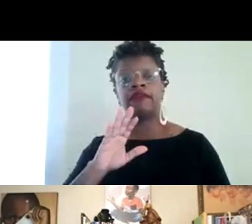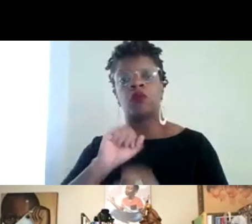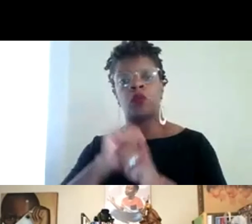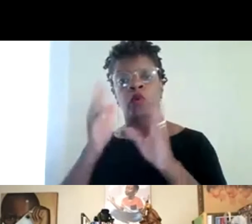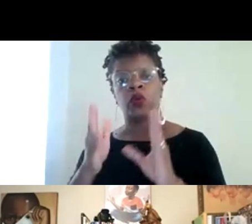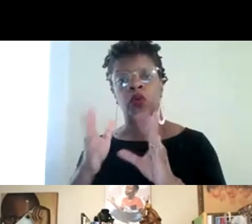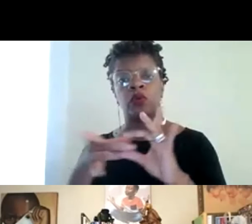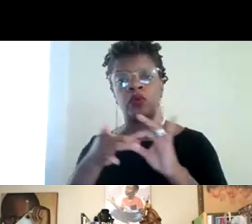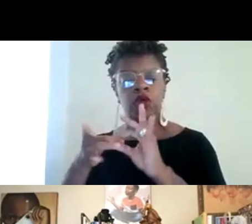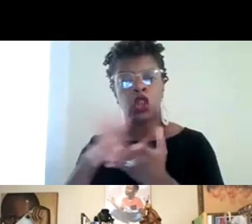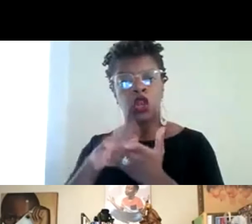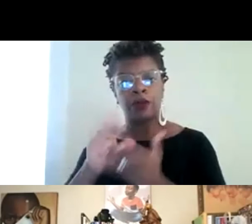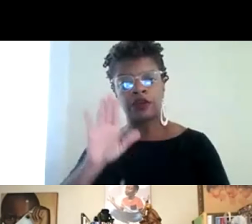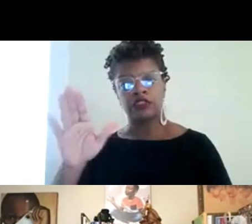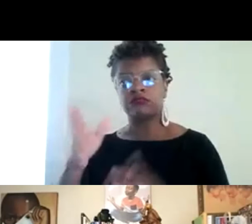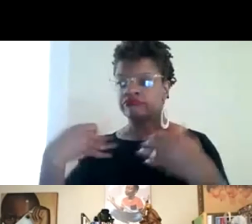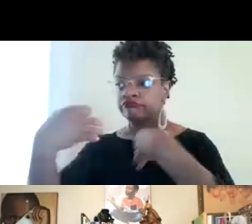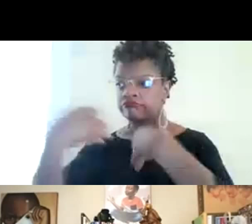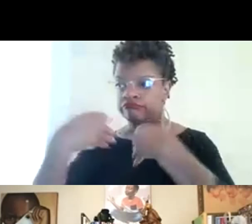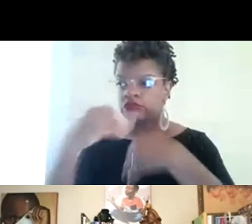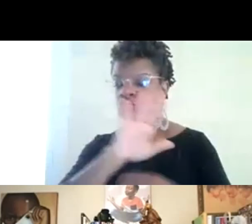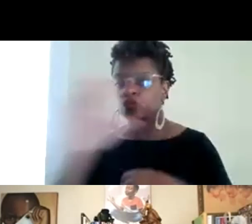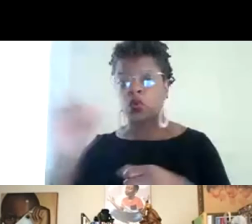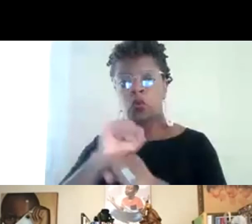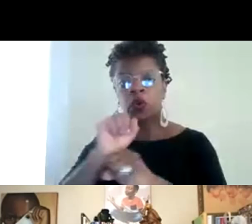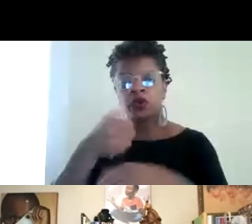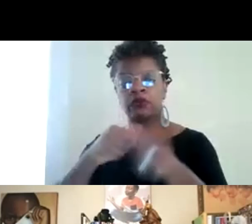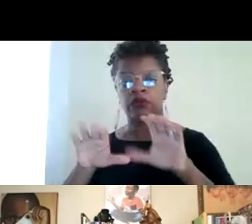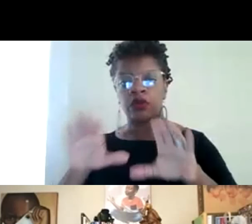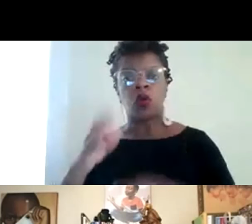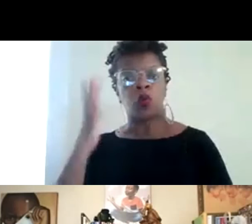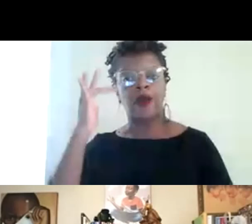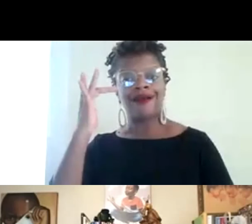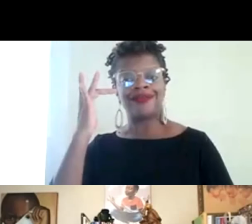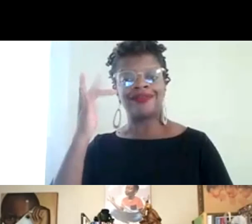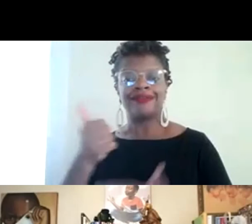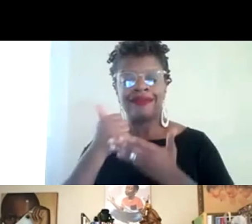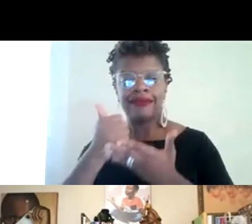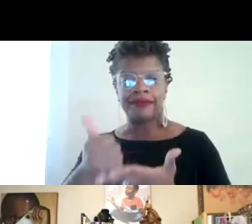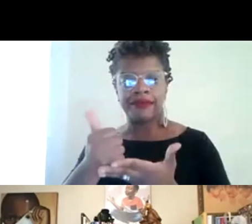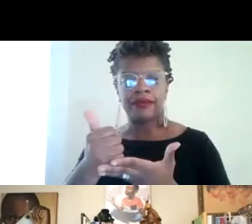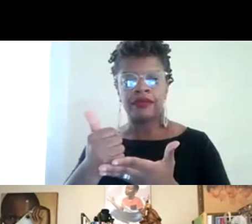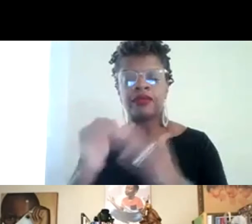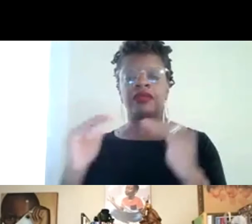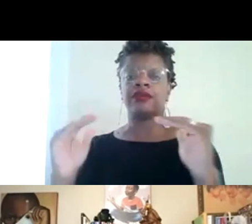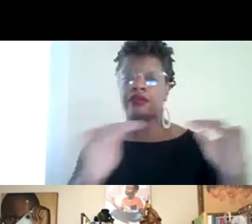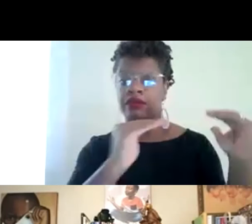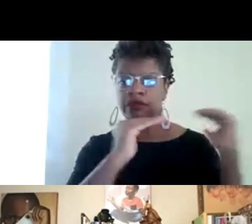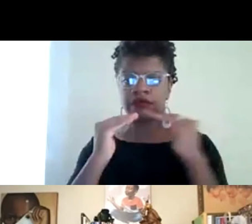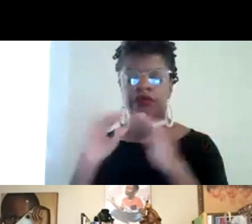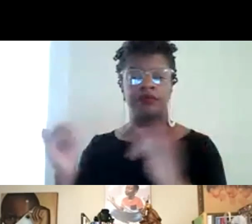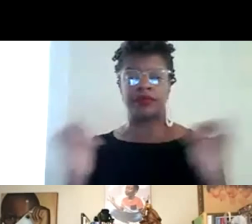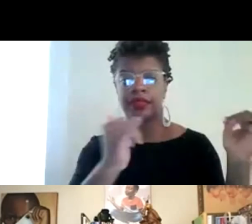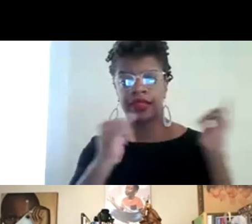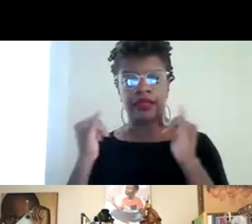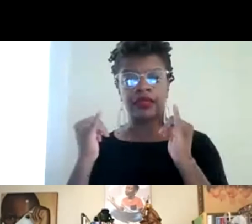the work that you were doing, all in the spirit of ensuring that there is equity of play